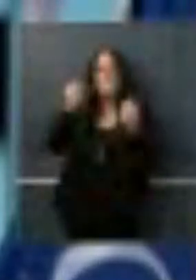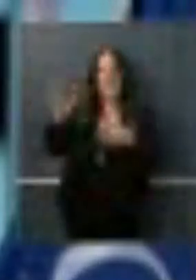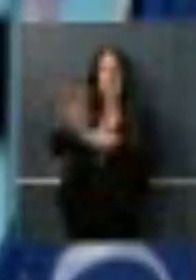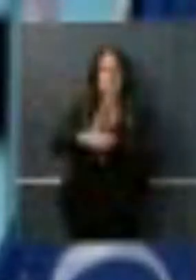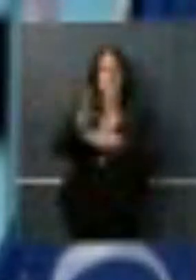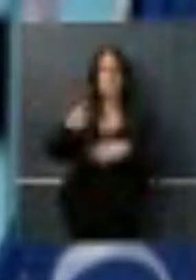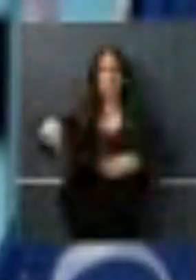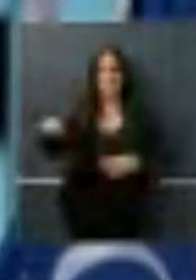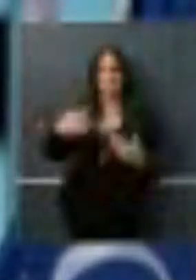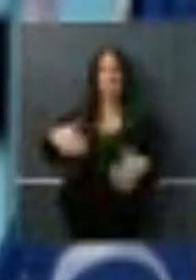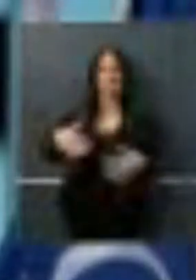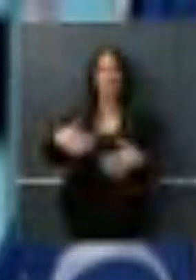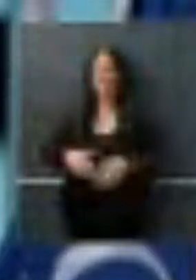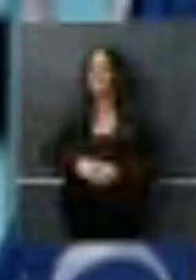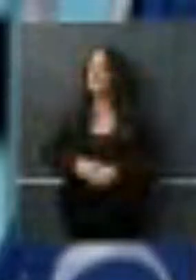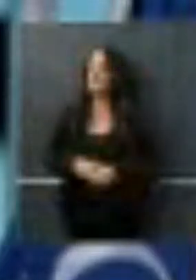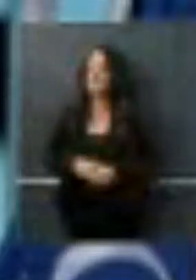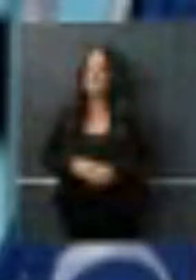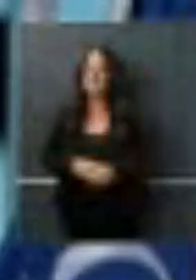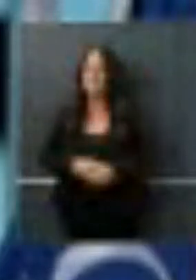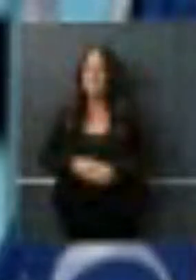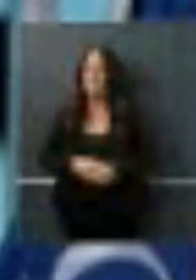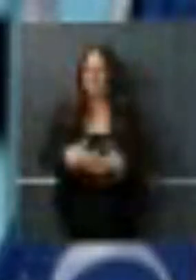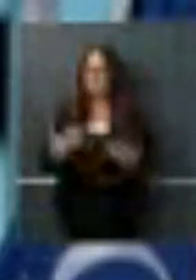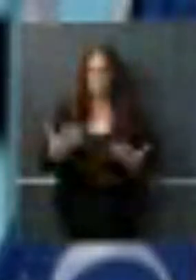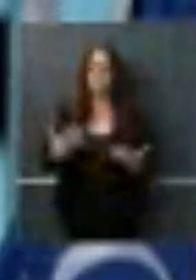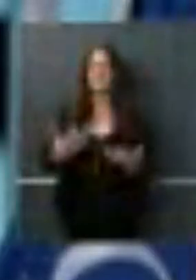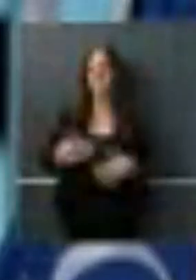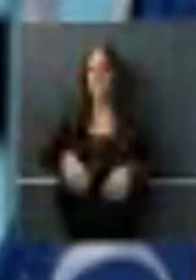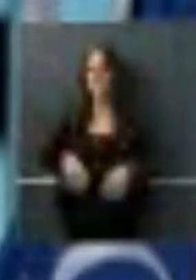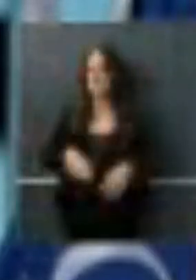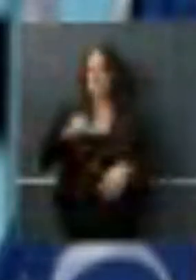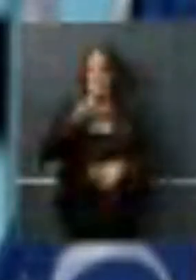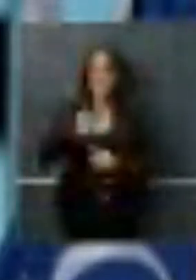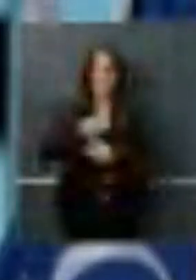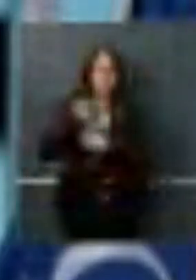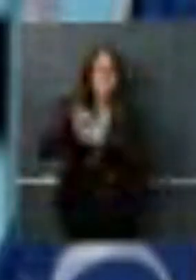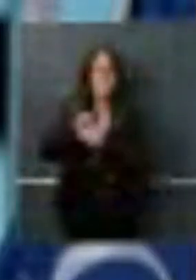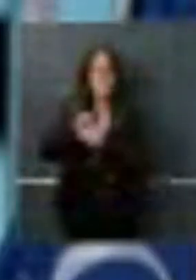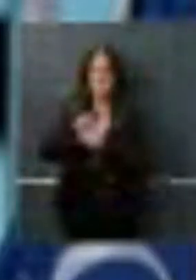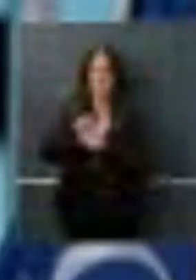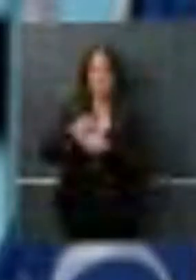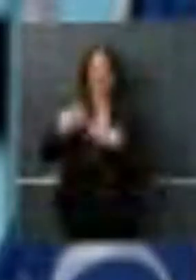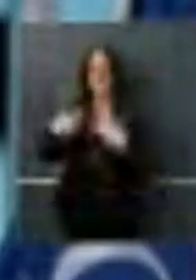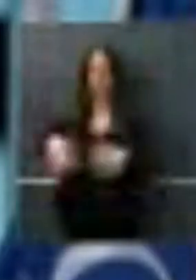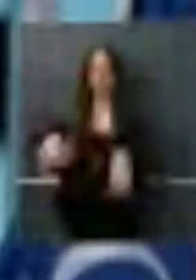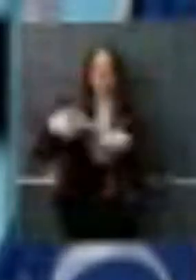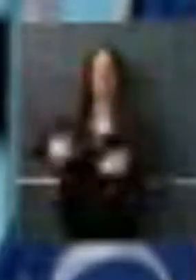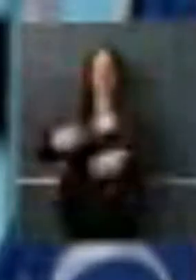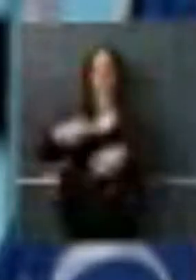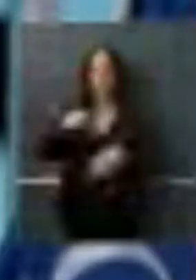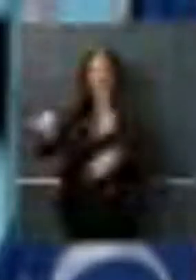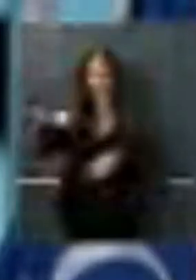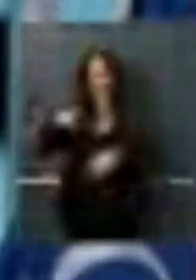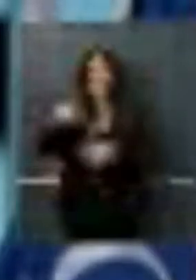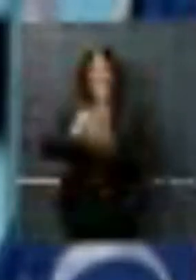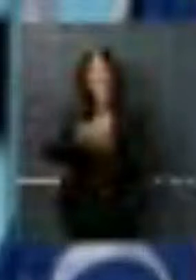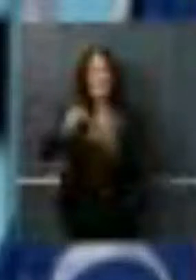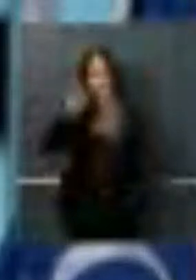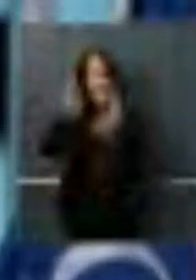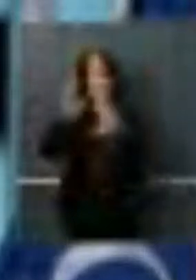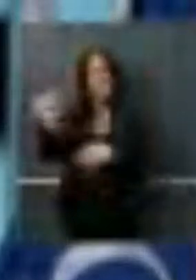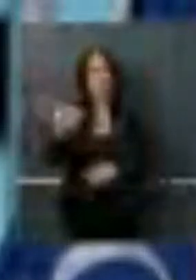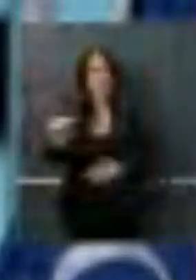think deserve even more attention and need to be highlighted. I could not be more pleased with the announcement, because of the